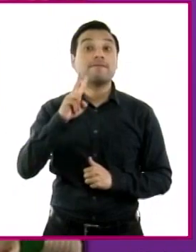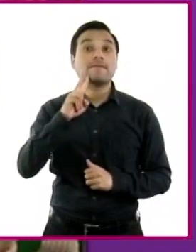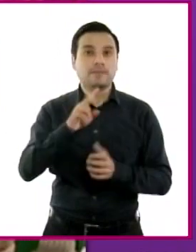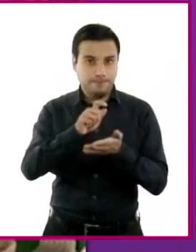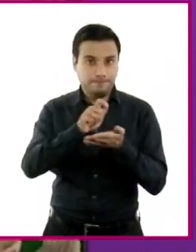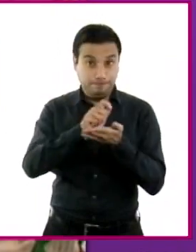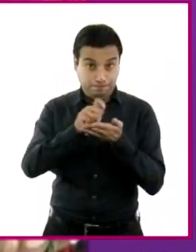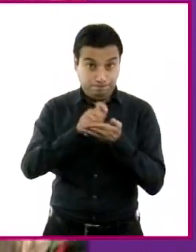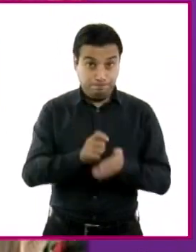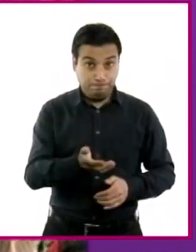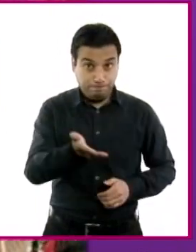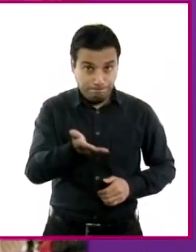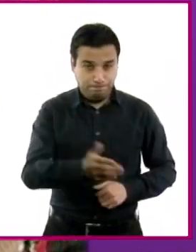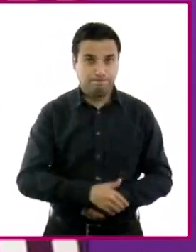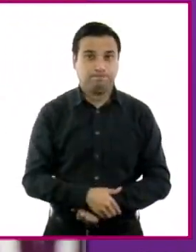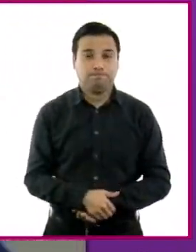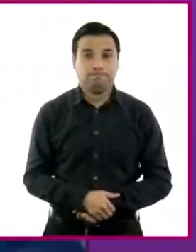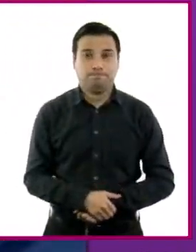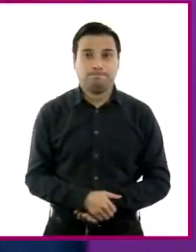down.